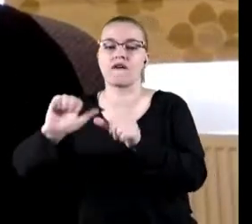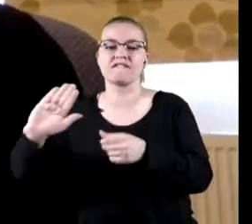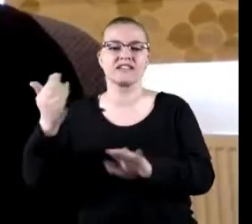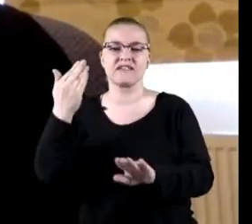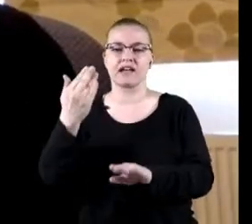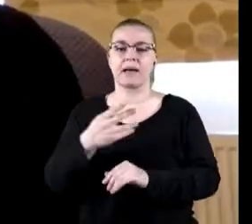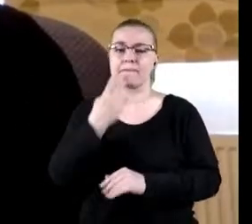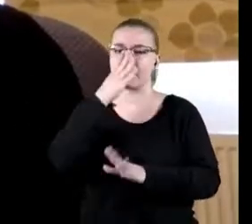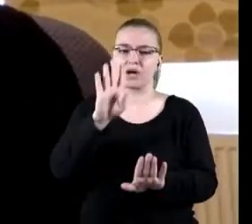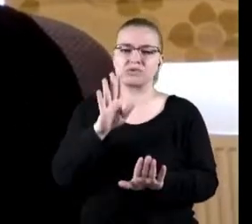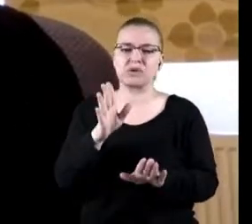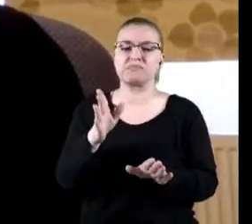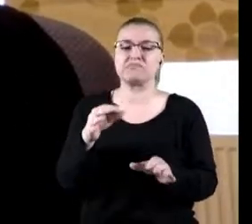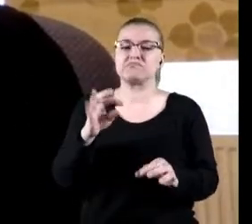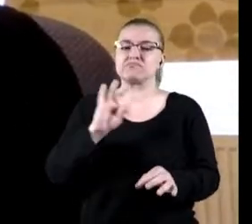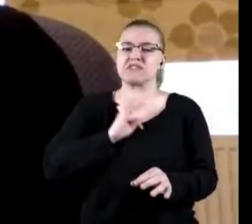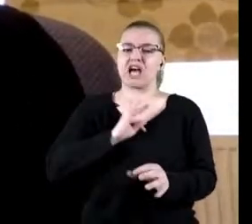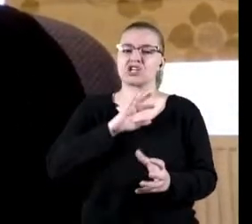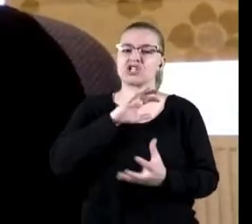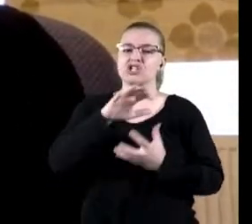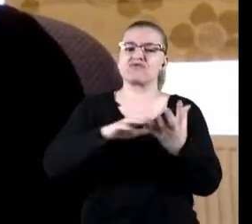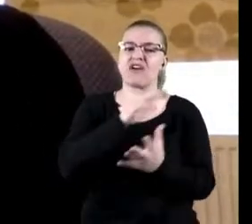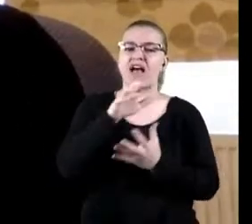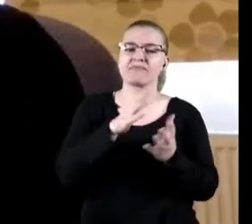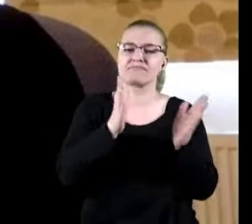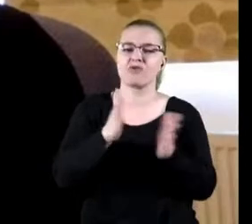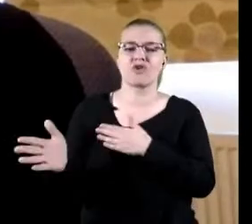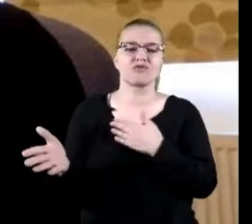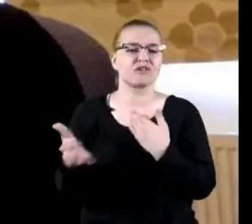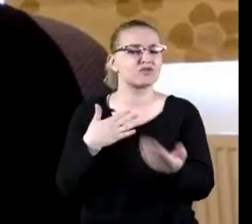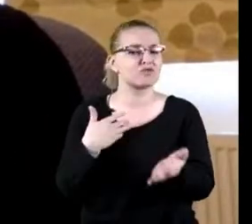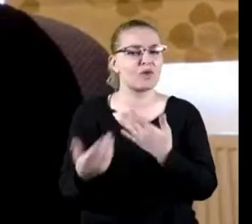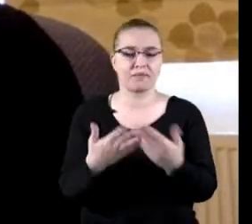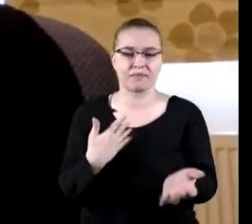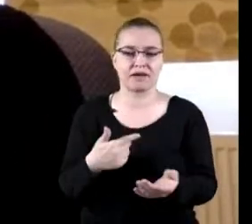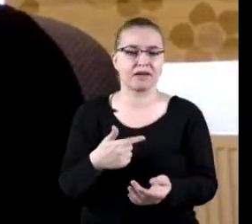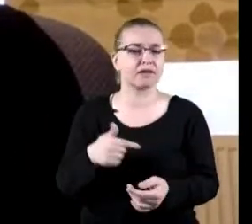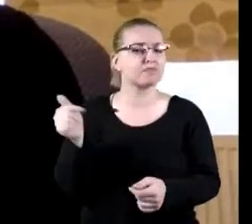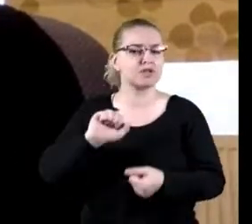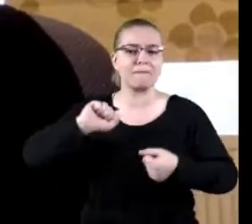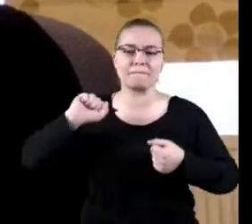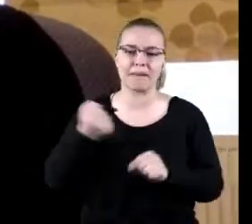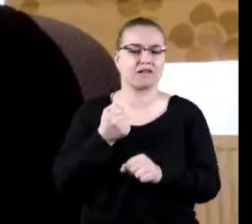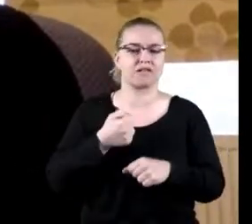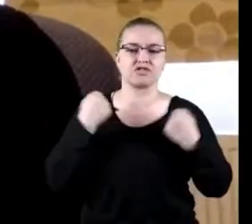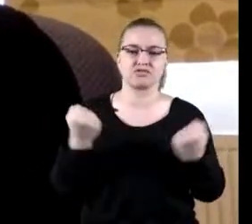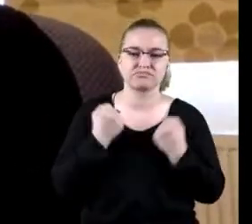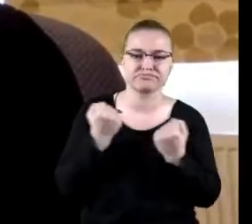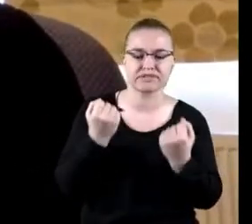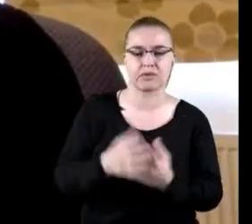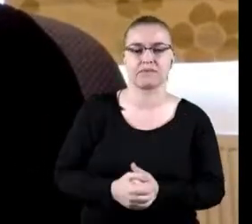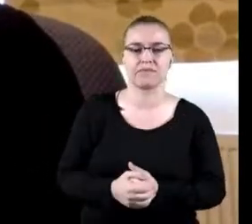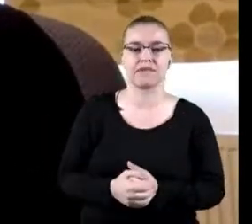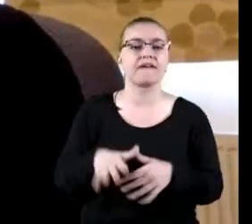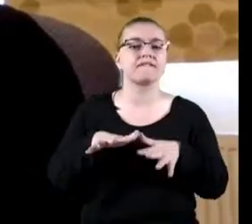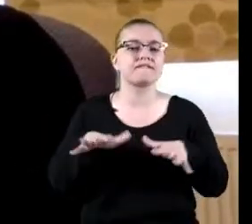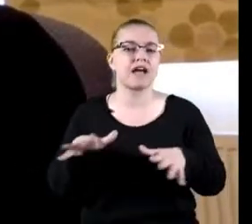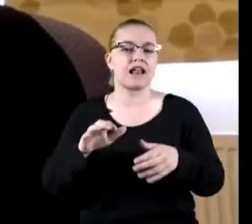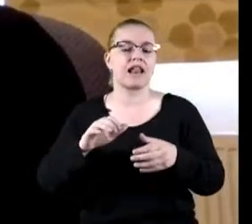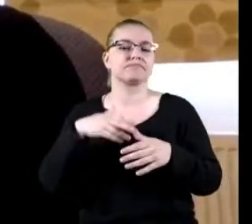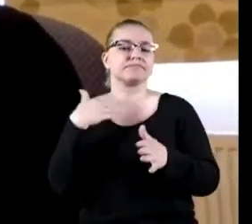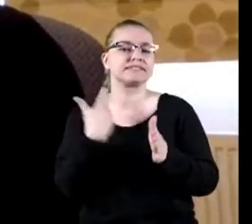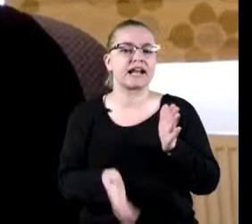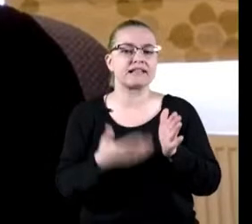order and the dire need for urgent action. Many of the losses and impacts from climate change are